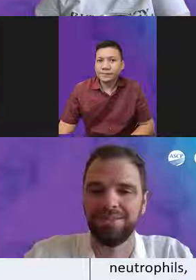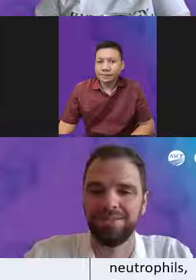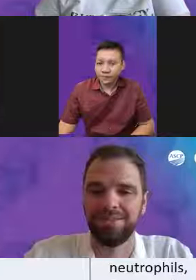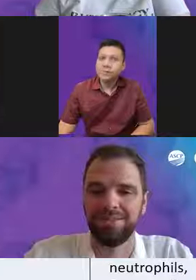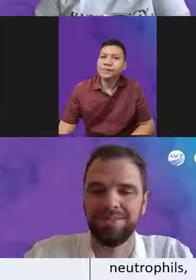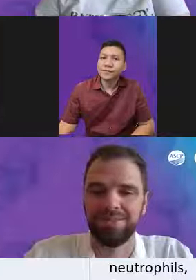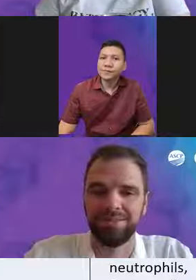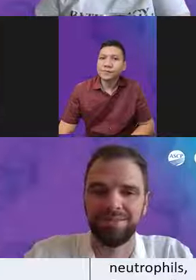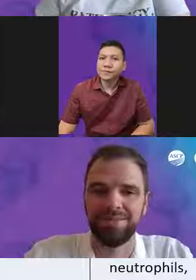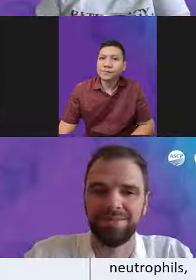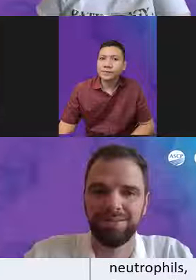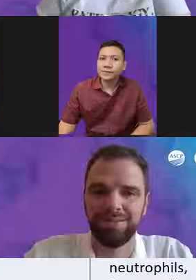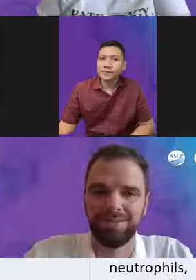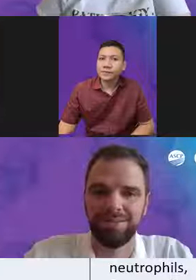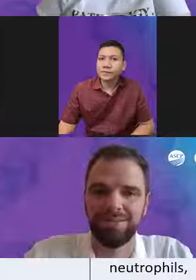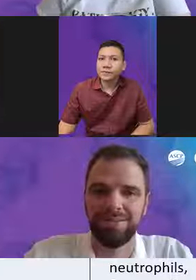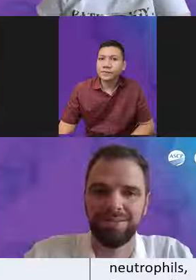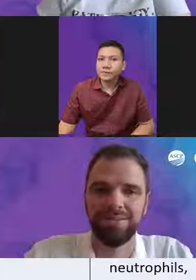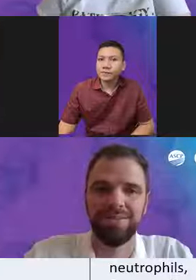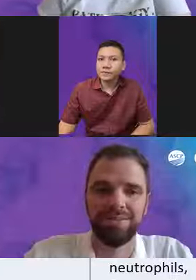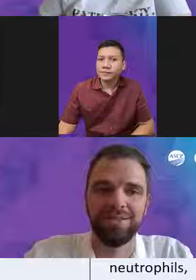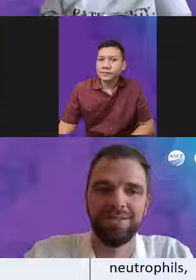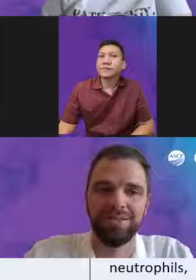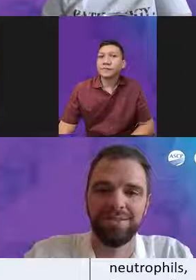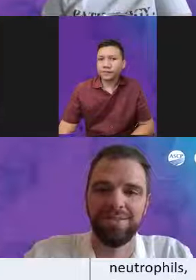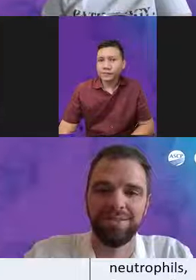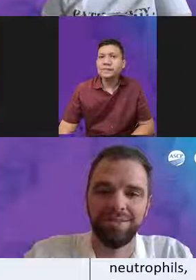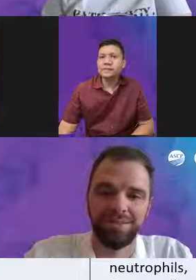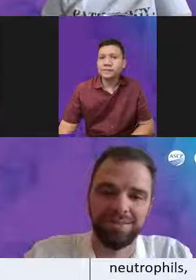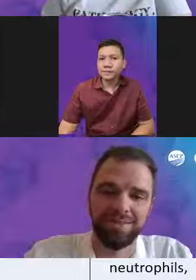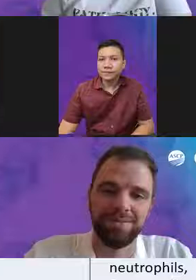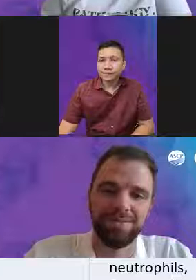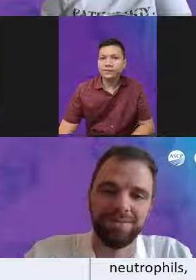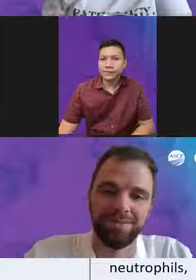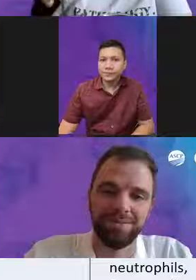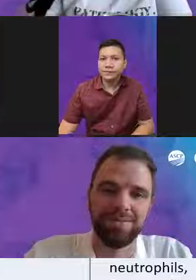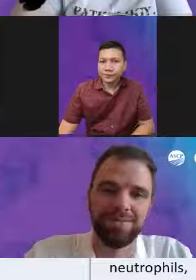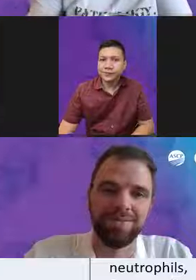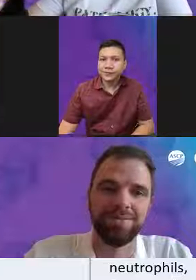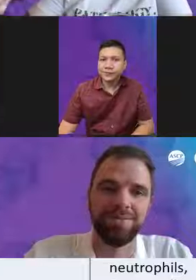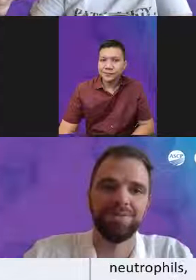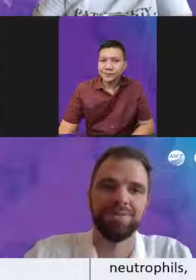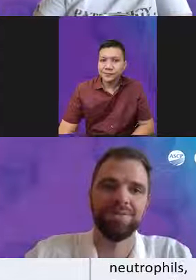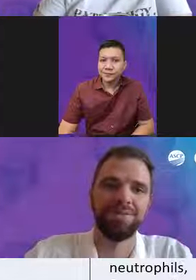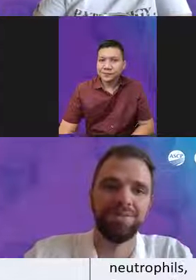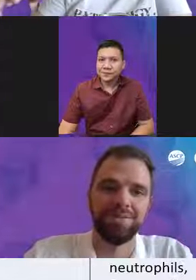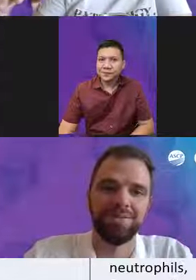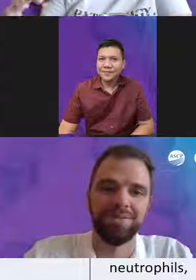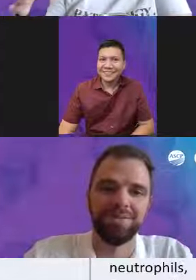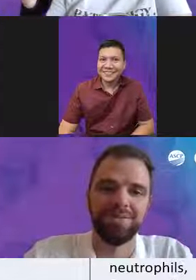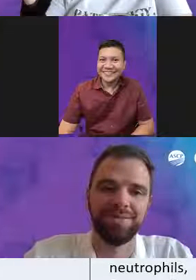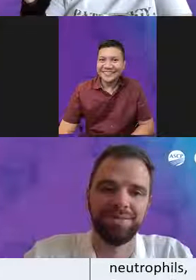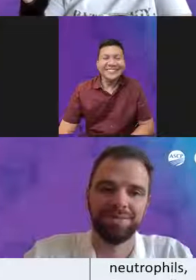didn't submit. So it is statistics, as we were talking about off camera. You don't throw out your